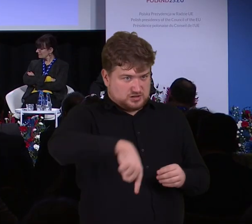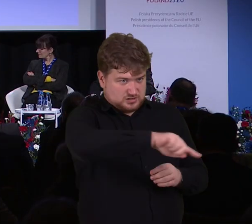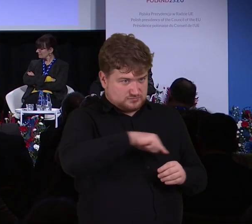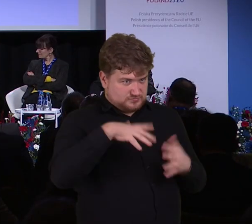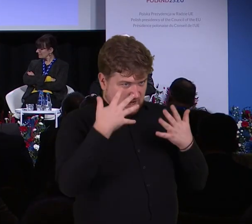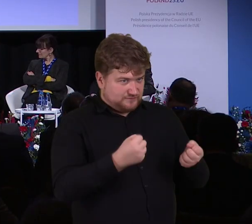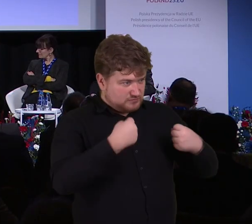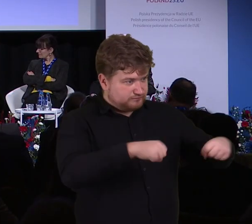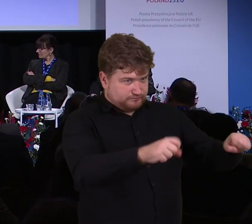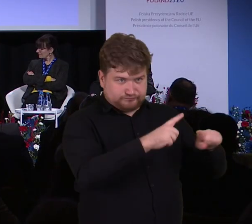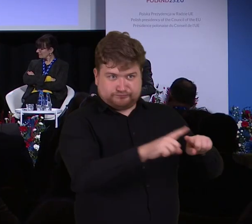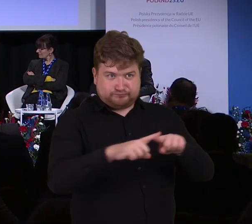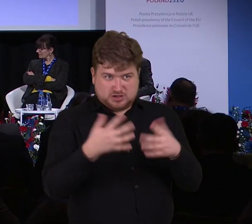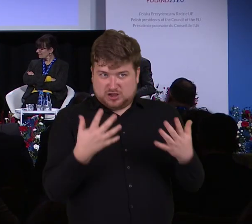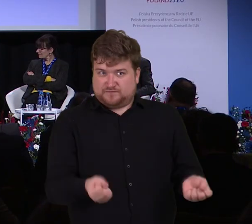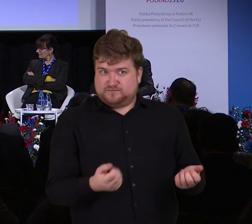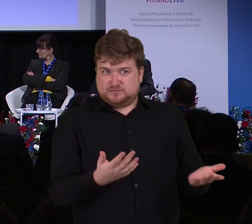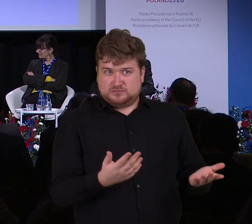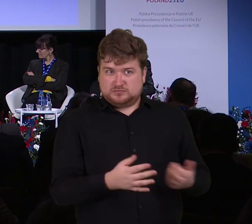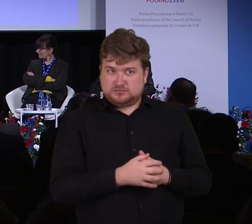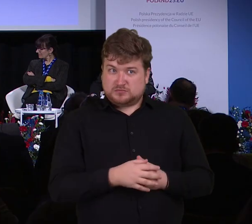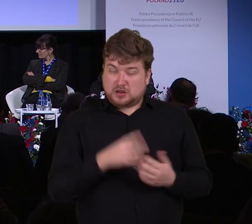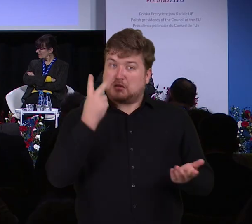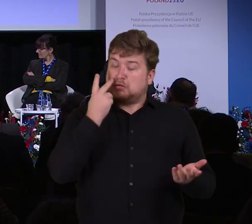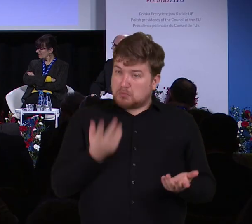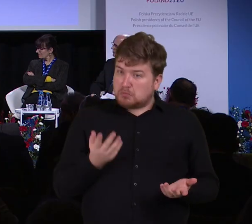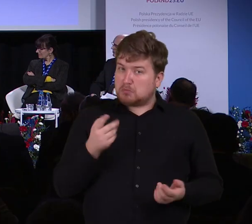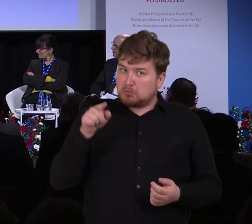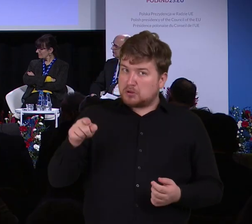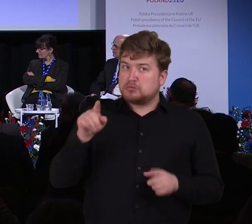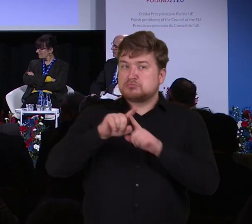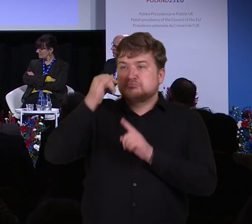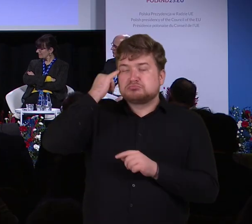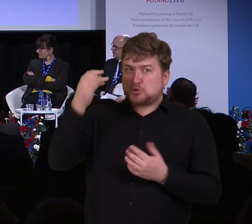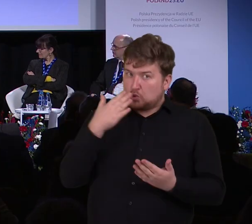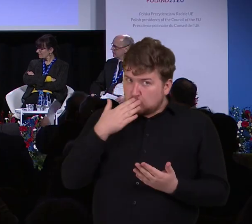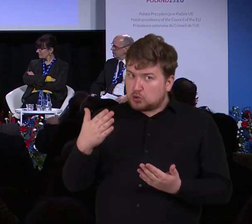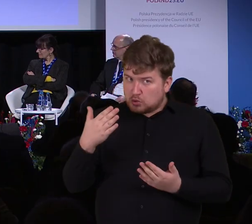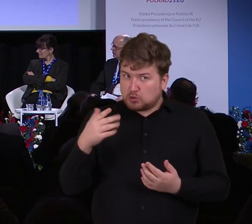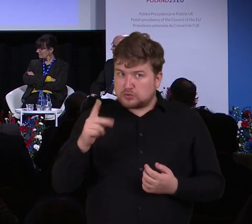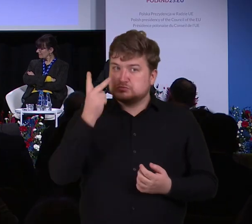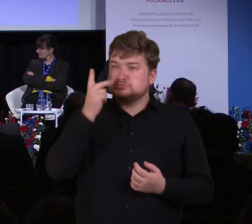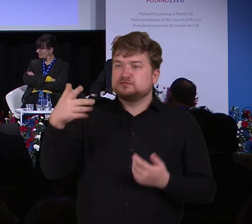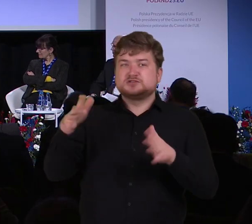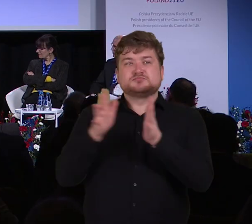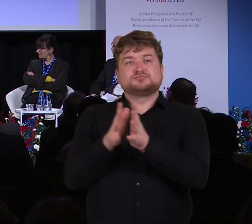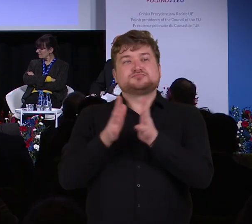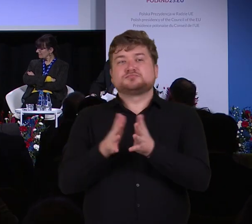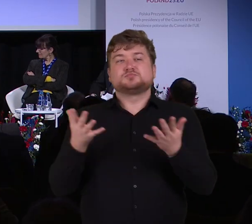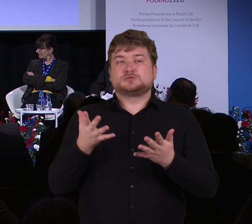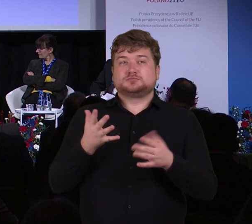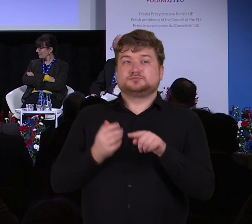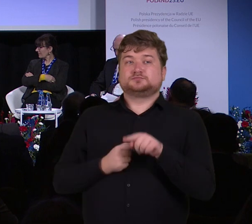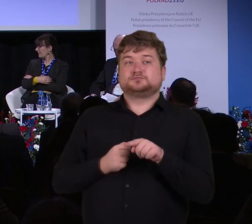because usually, as you said at the beginning, there is very short abbreviation from urban